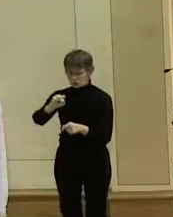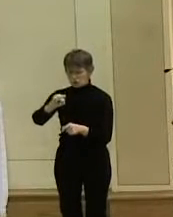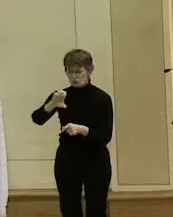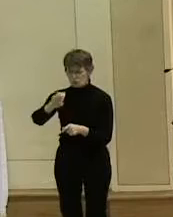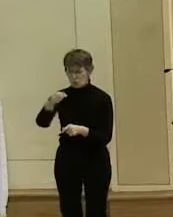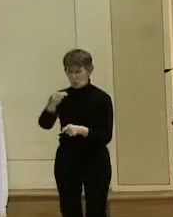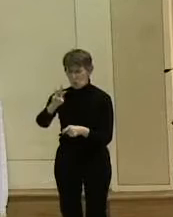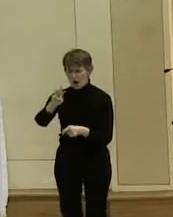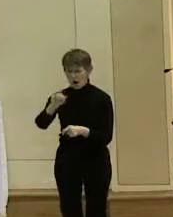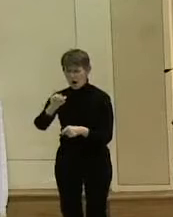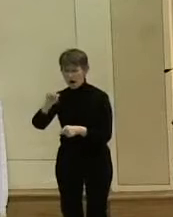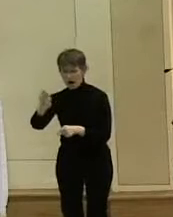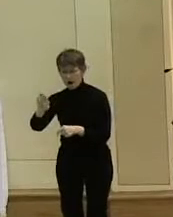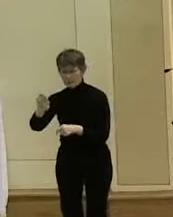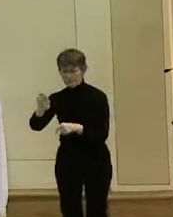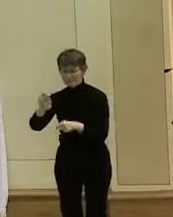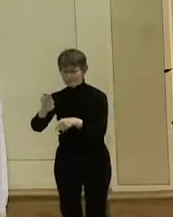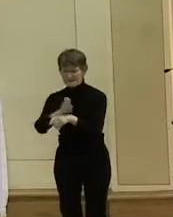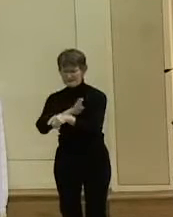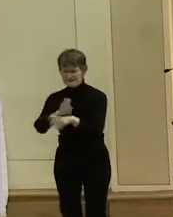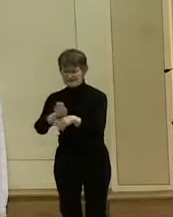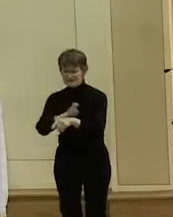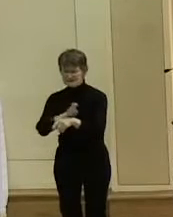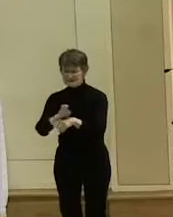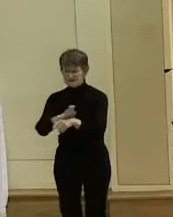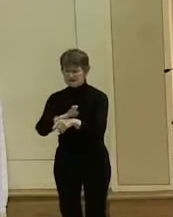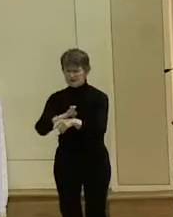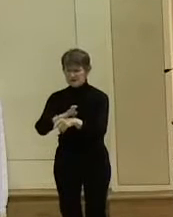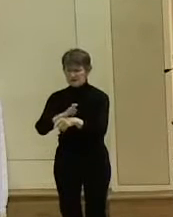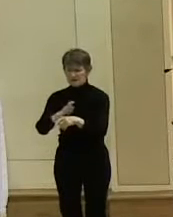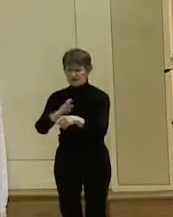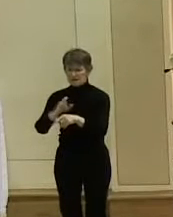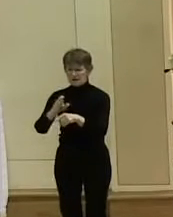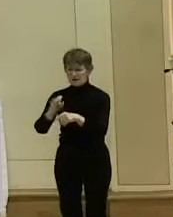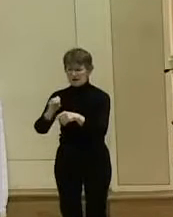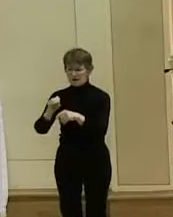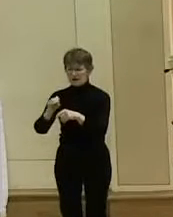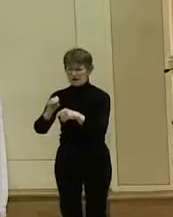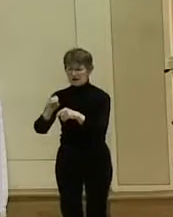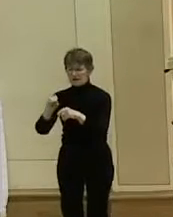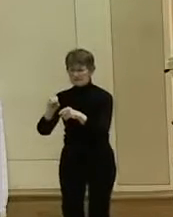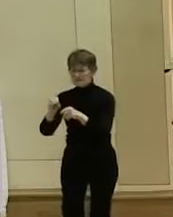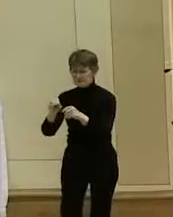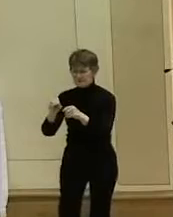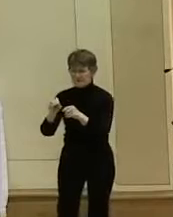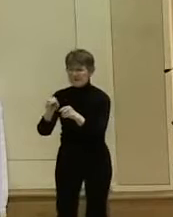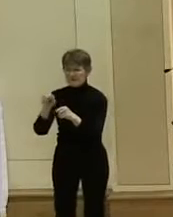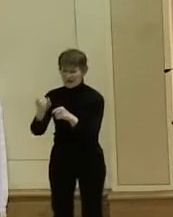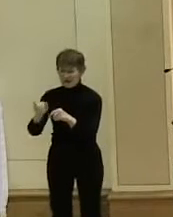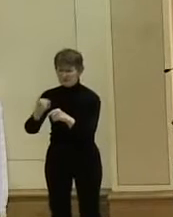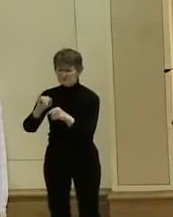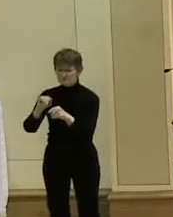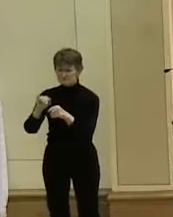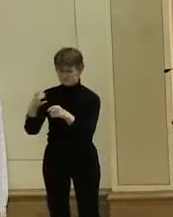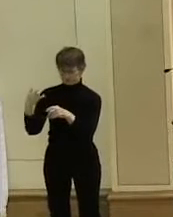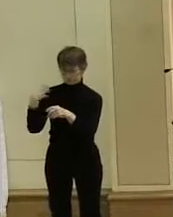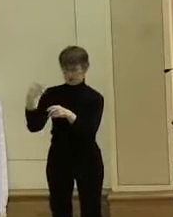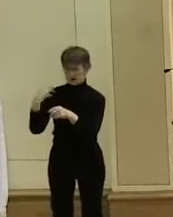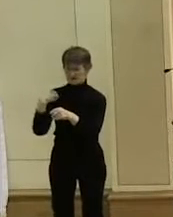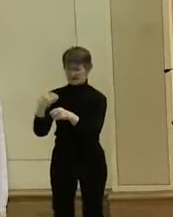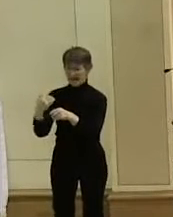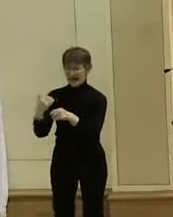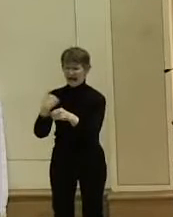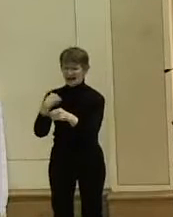in 1920, do you know that he had 8,000 people working for him?